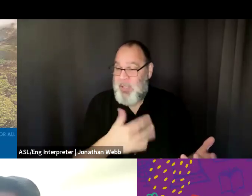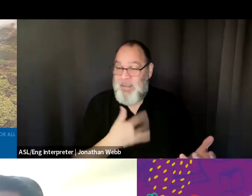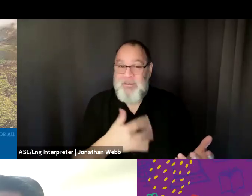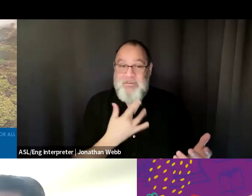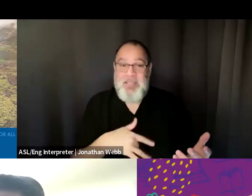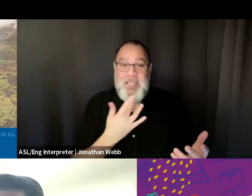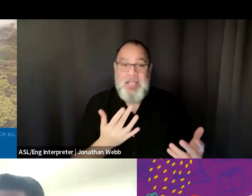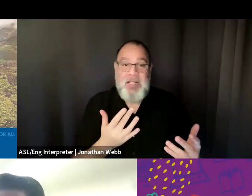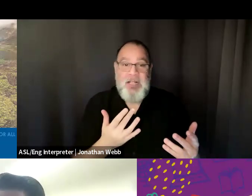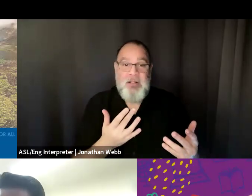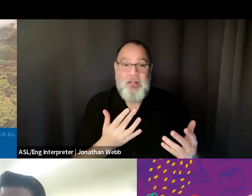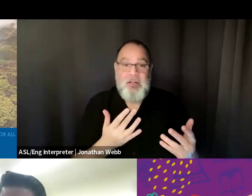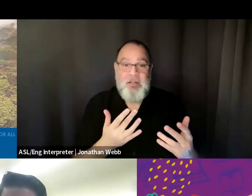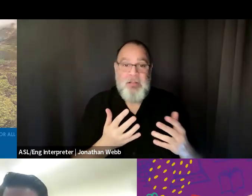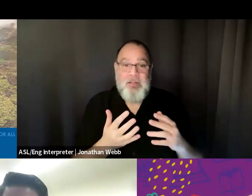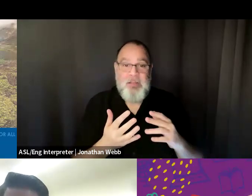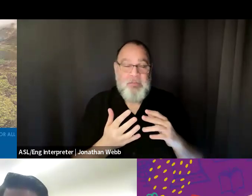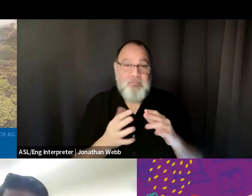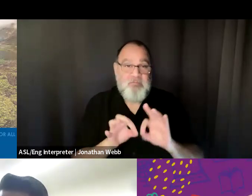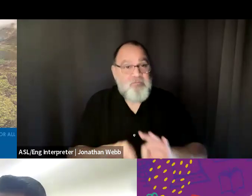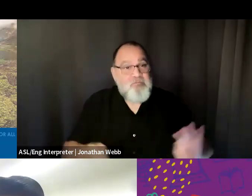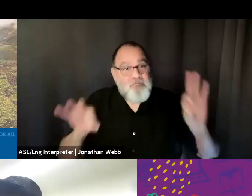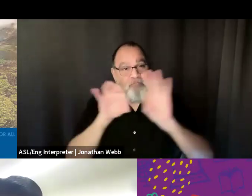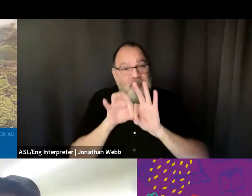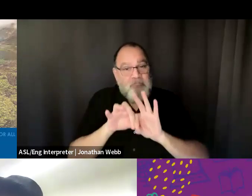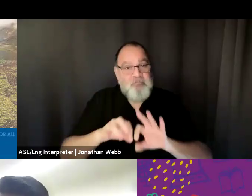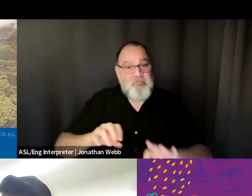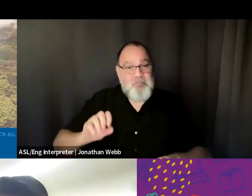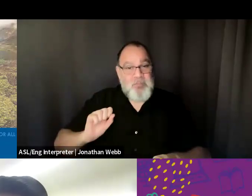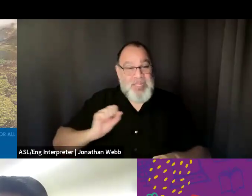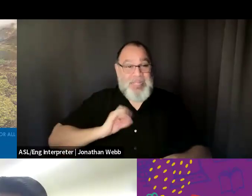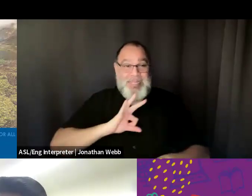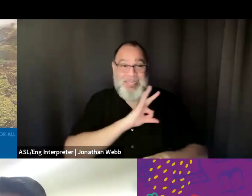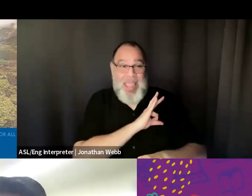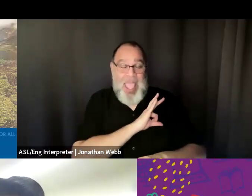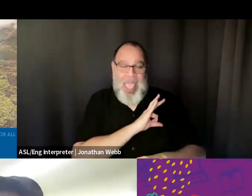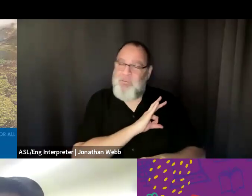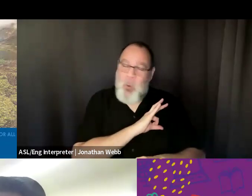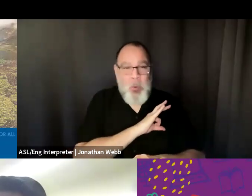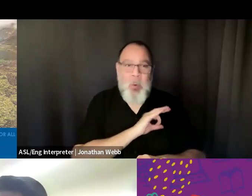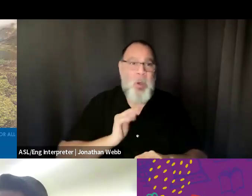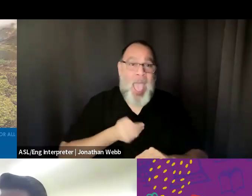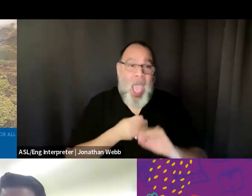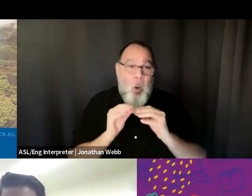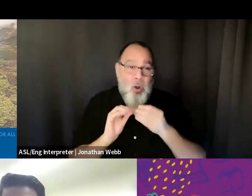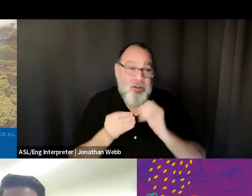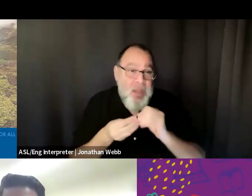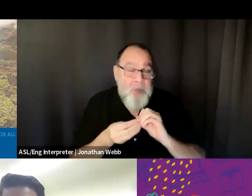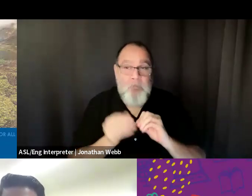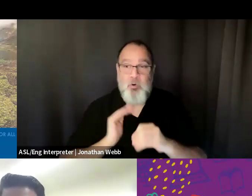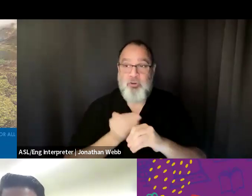library staff. I think Faye and Amy would agree with me on this. Like are stretched very thin and are getting stretched thinner these